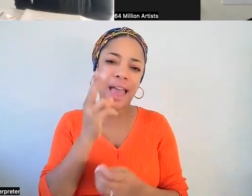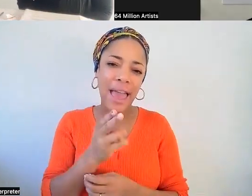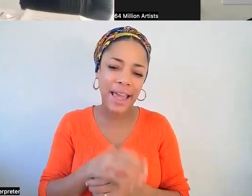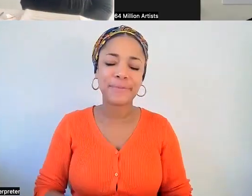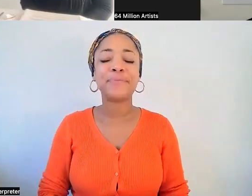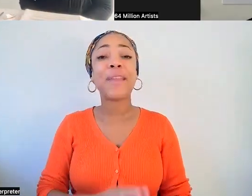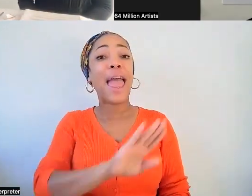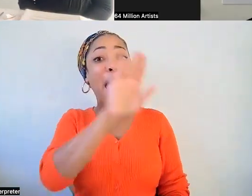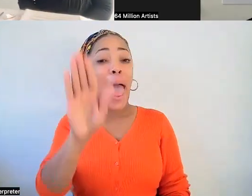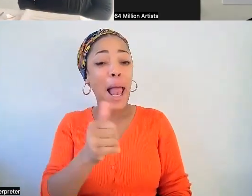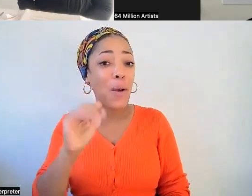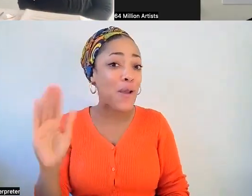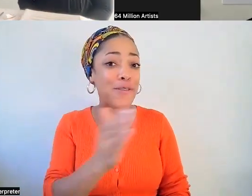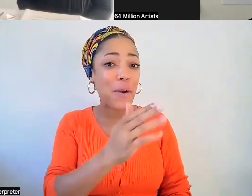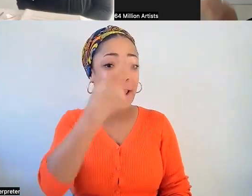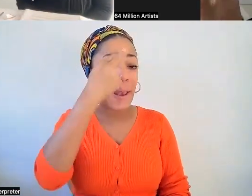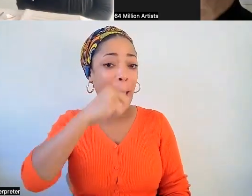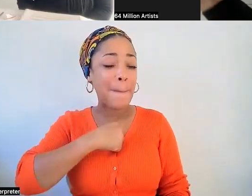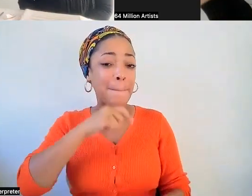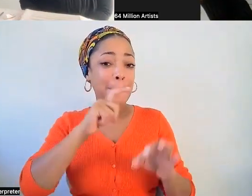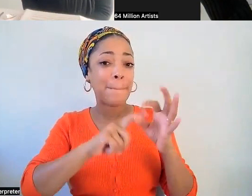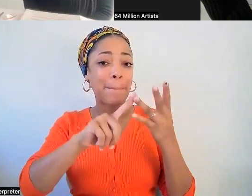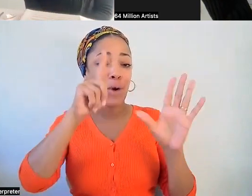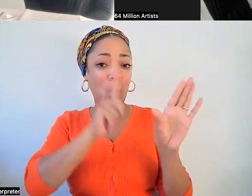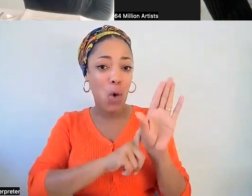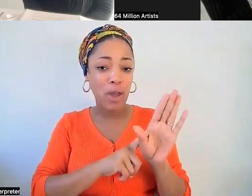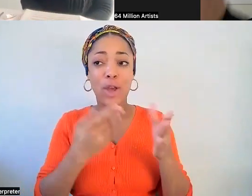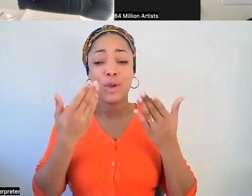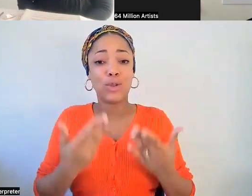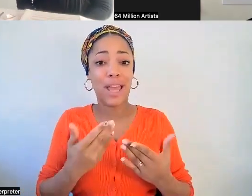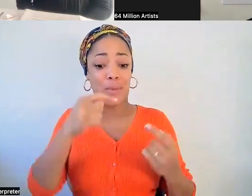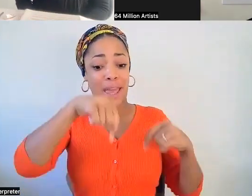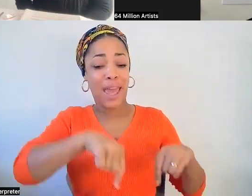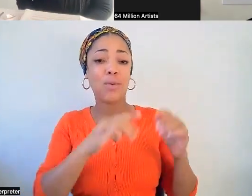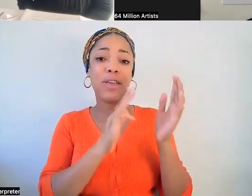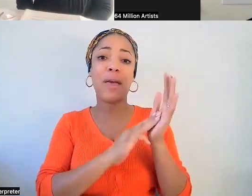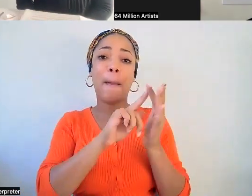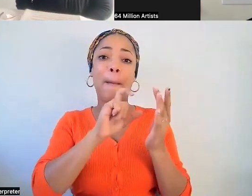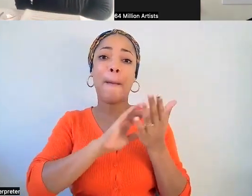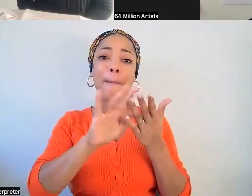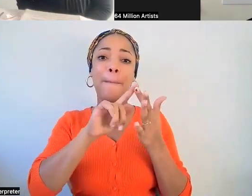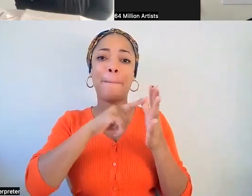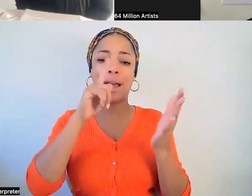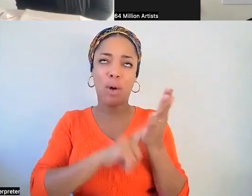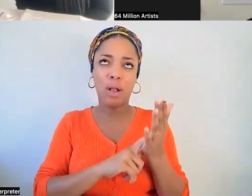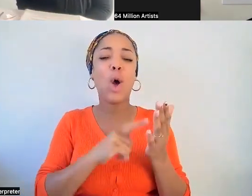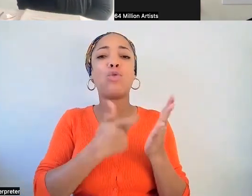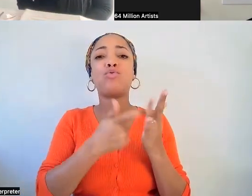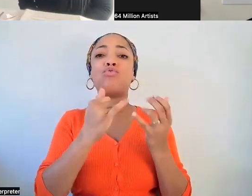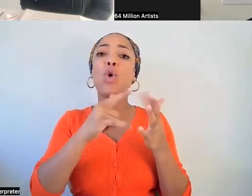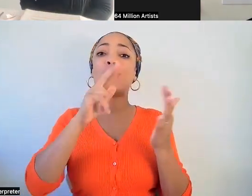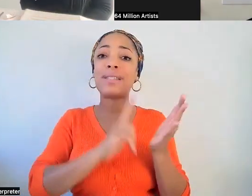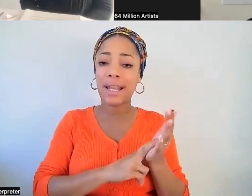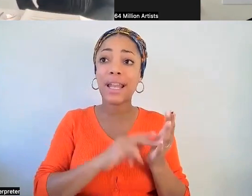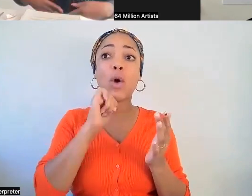everyone. My name is Koi. Today, we are here with Michael Rosen, who is going to be walking us through today's creative prompt from the